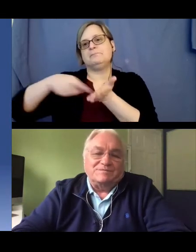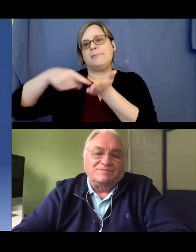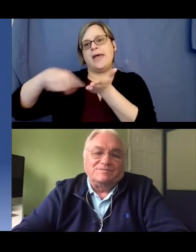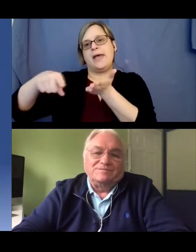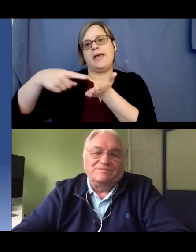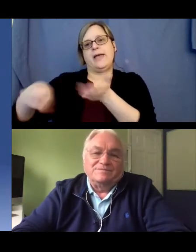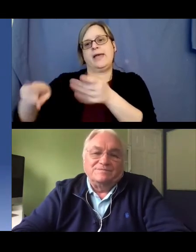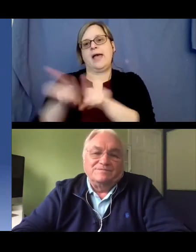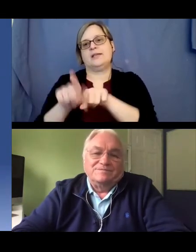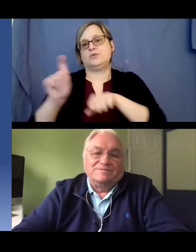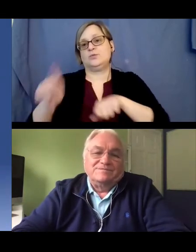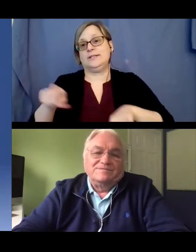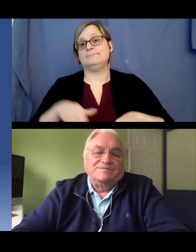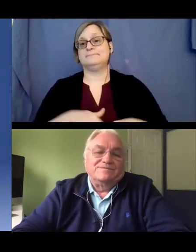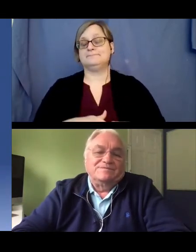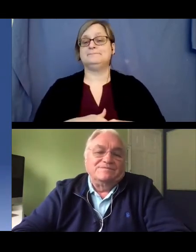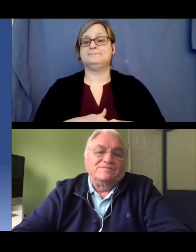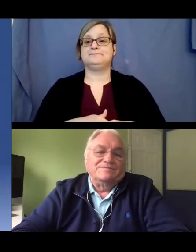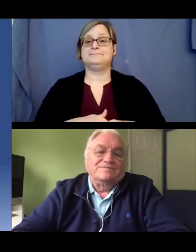captioning.